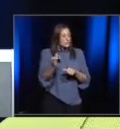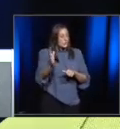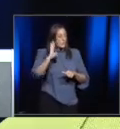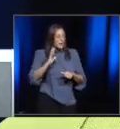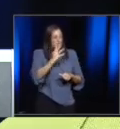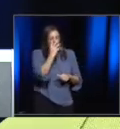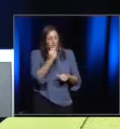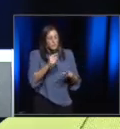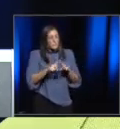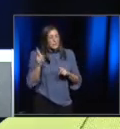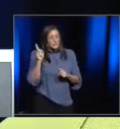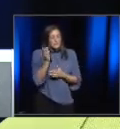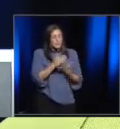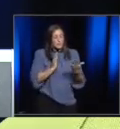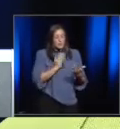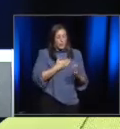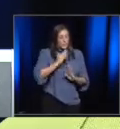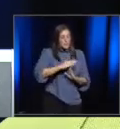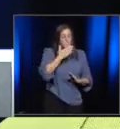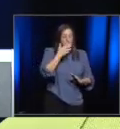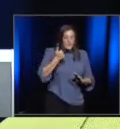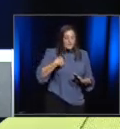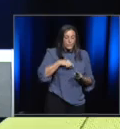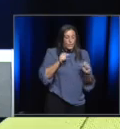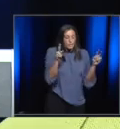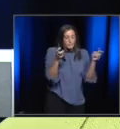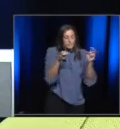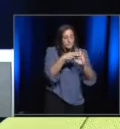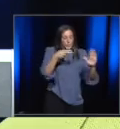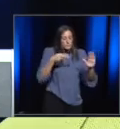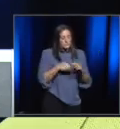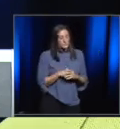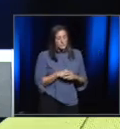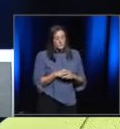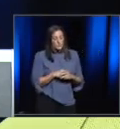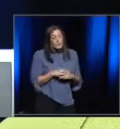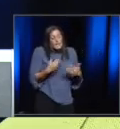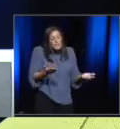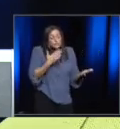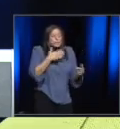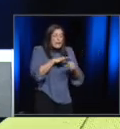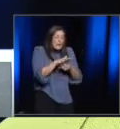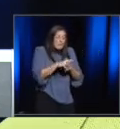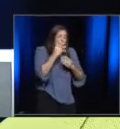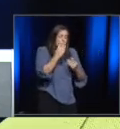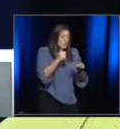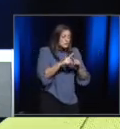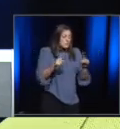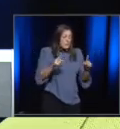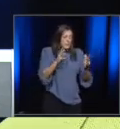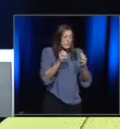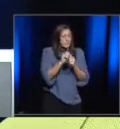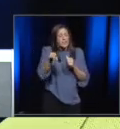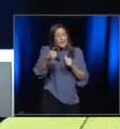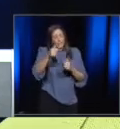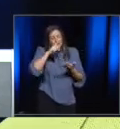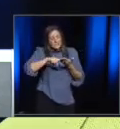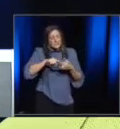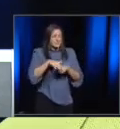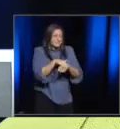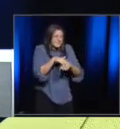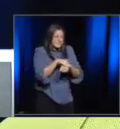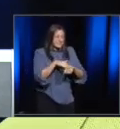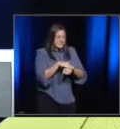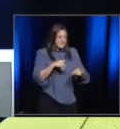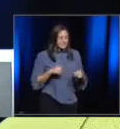of our best dolphins. It's handy information, but at best it's mostly supplementary data rather than the